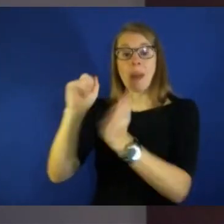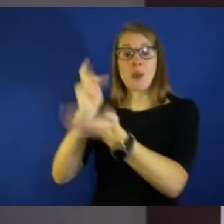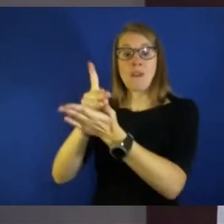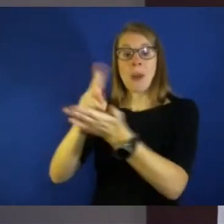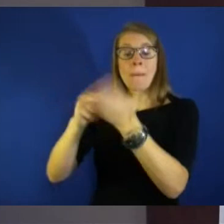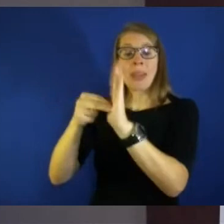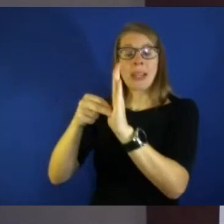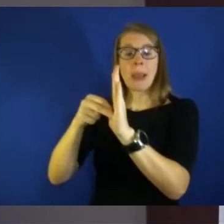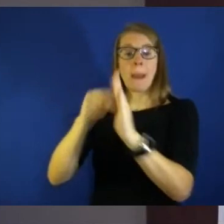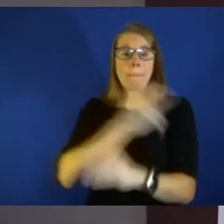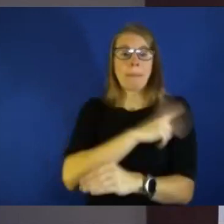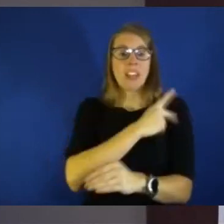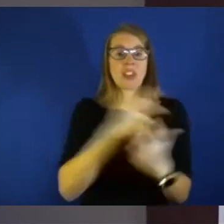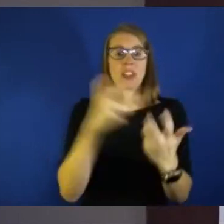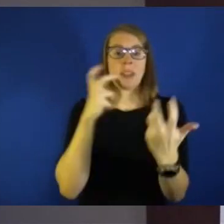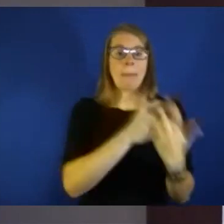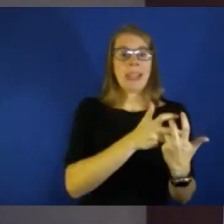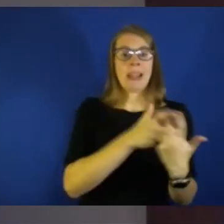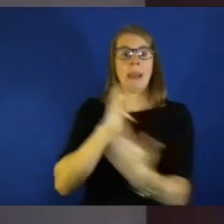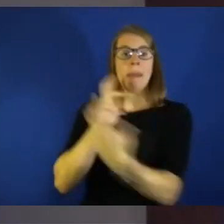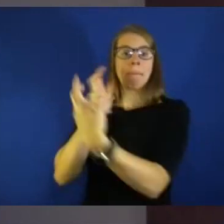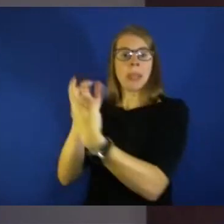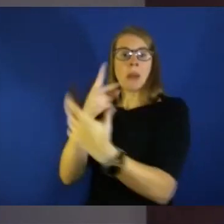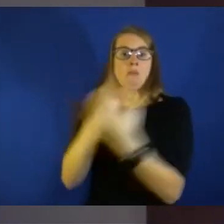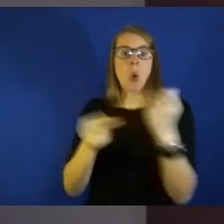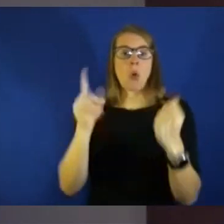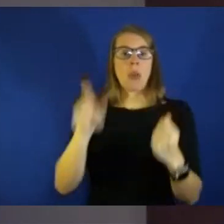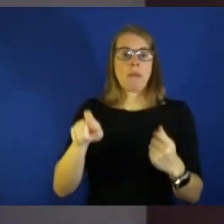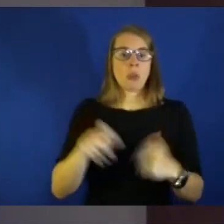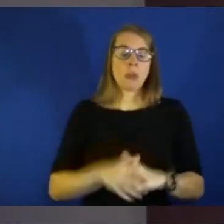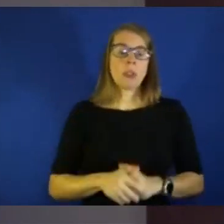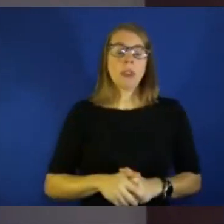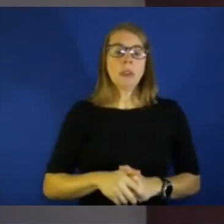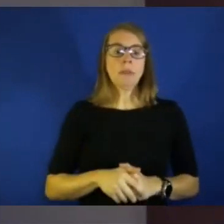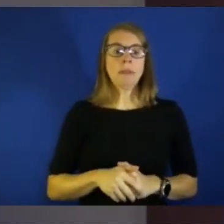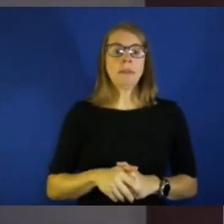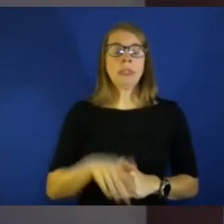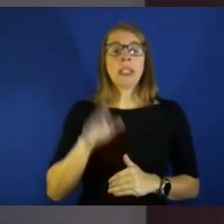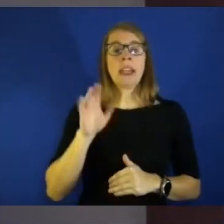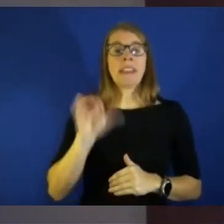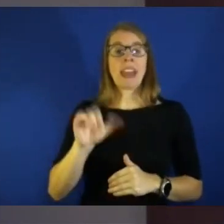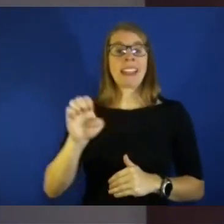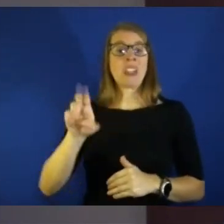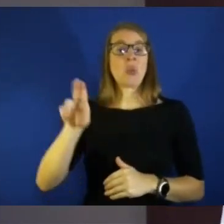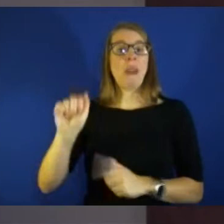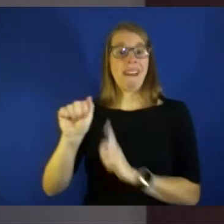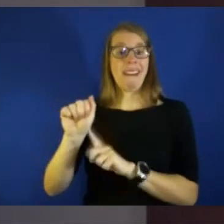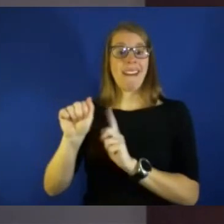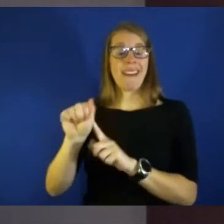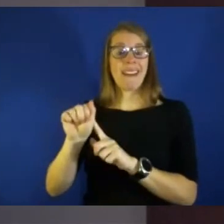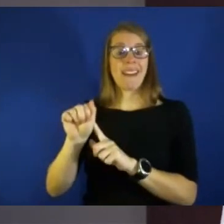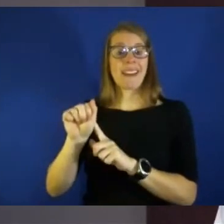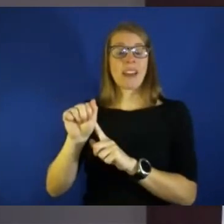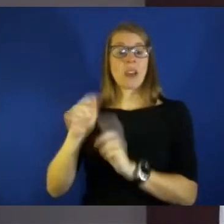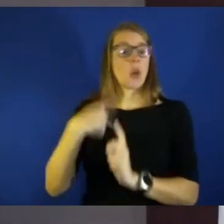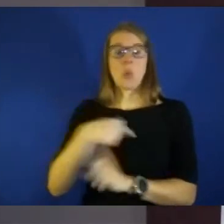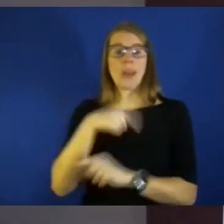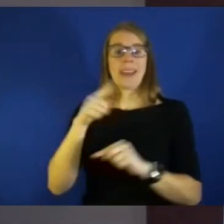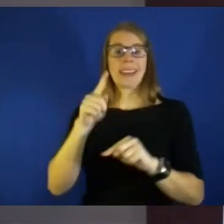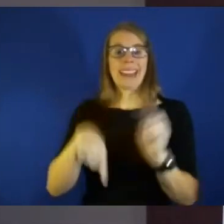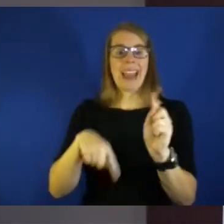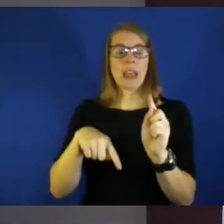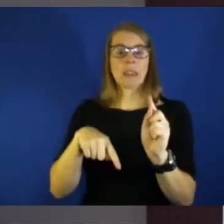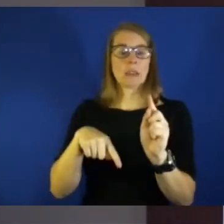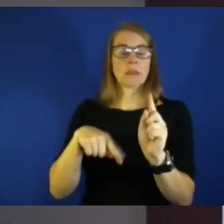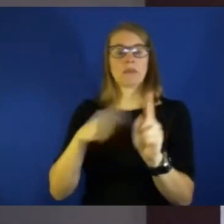meet. So there are certain things with that emergency use authorization. that we can't go outside of, period. So